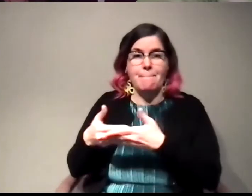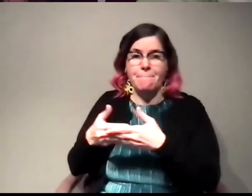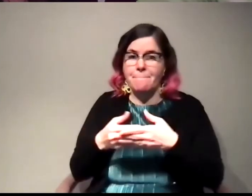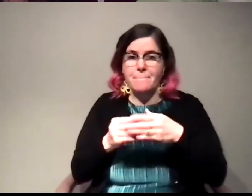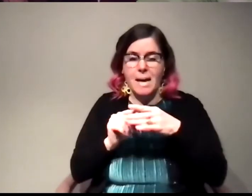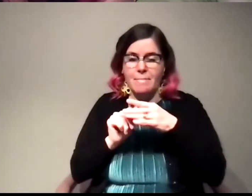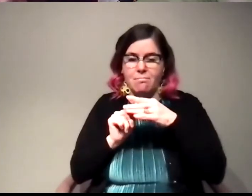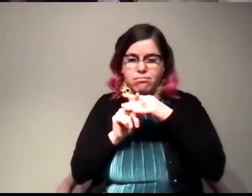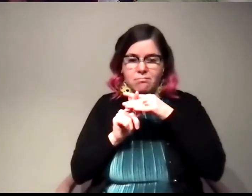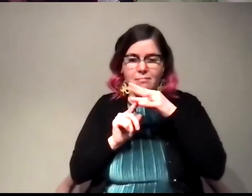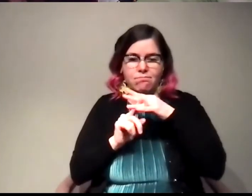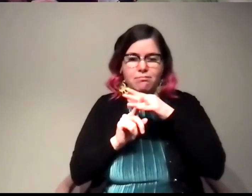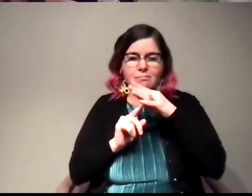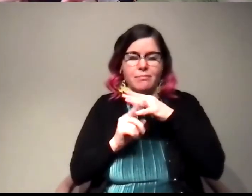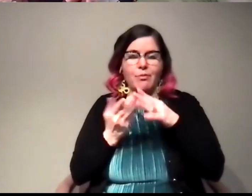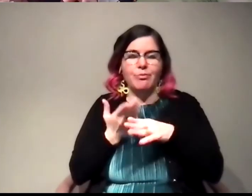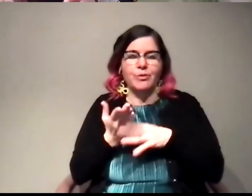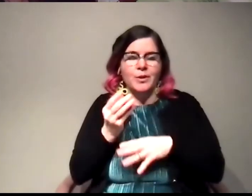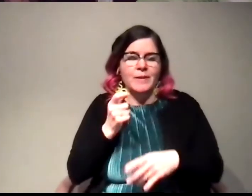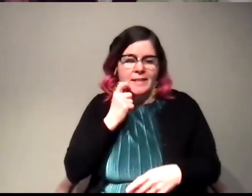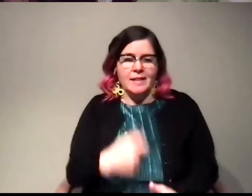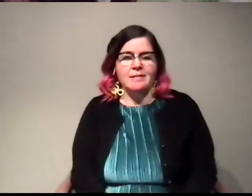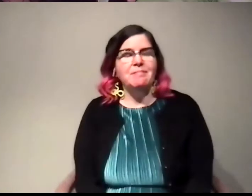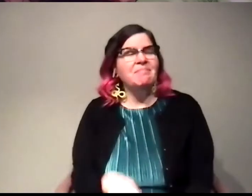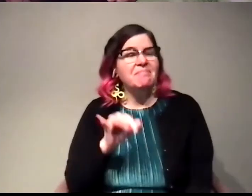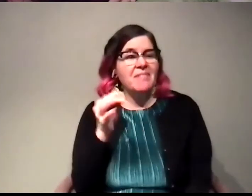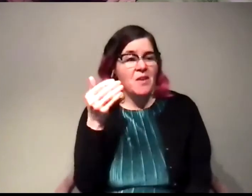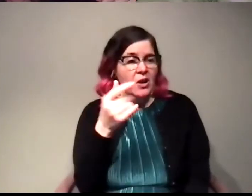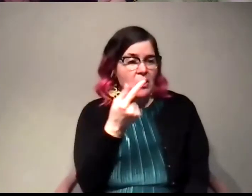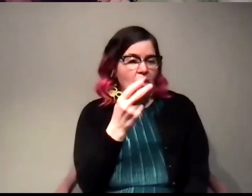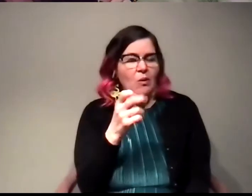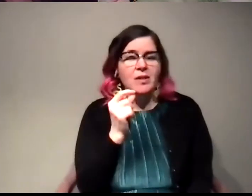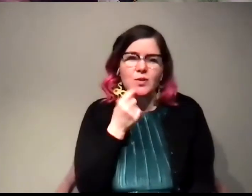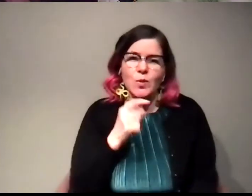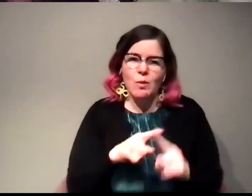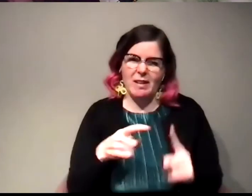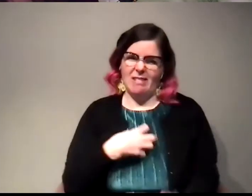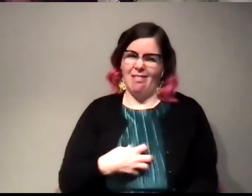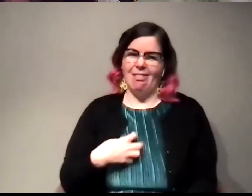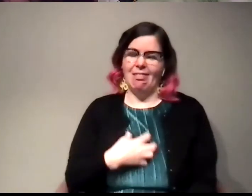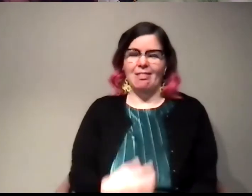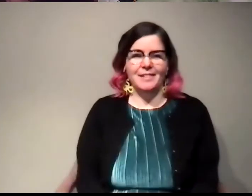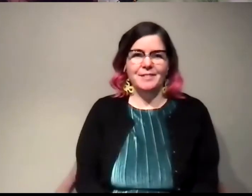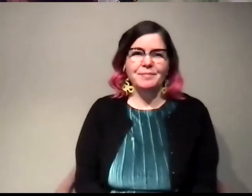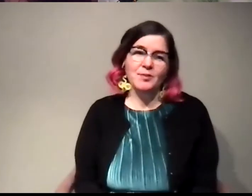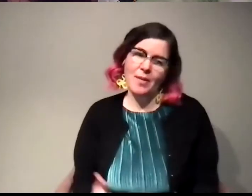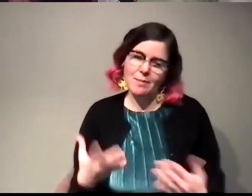out of the adult's body through the skin. So if you want to Google it, it's super cool, but it's very gross. So yeah, that's probably